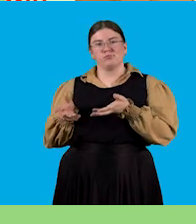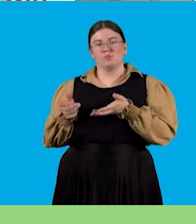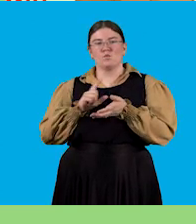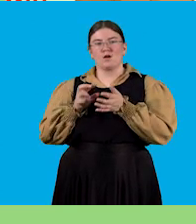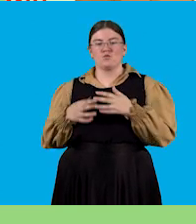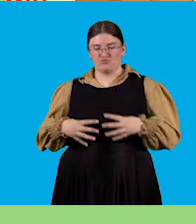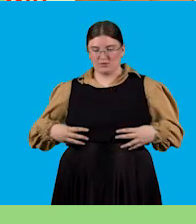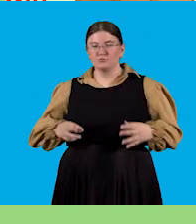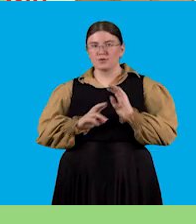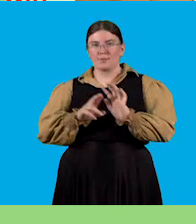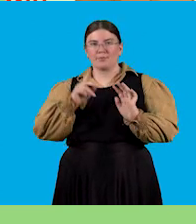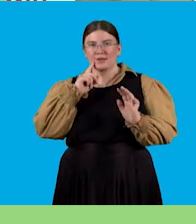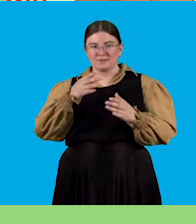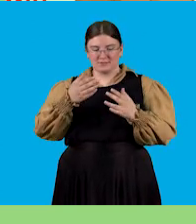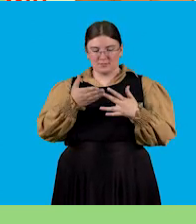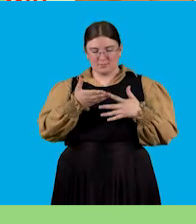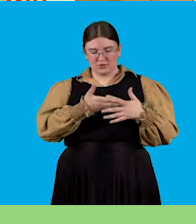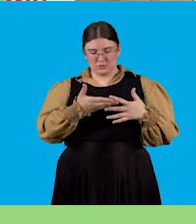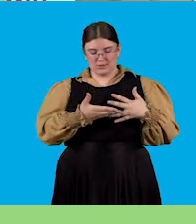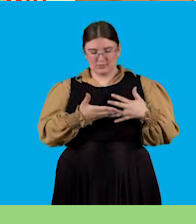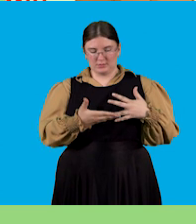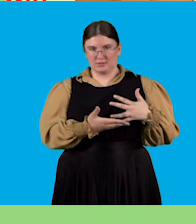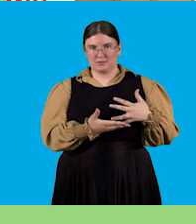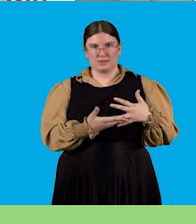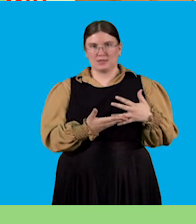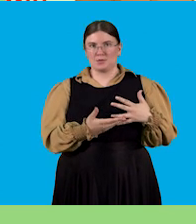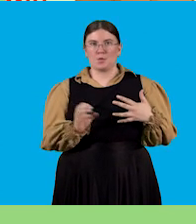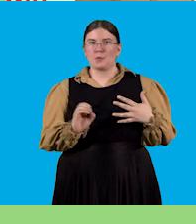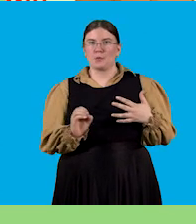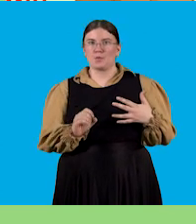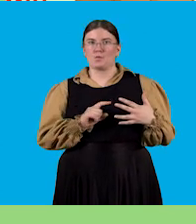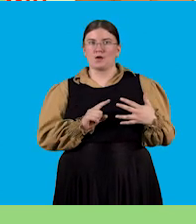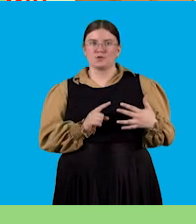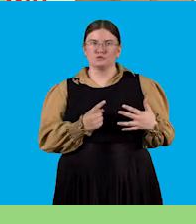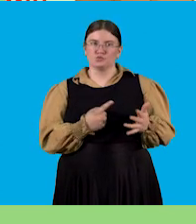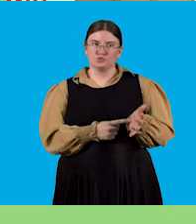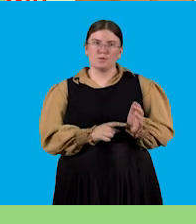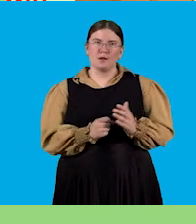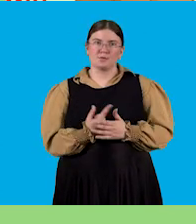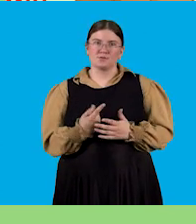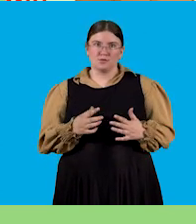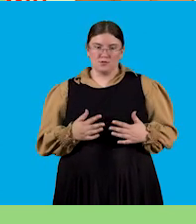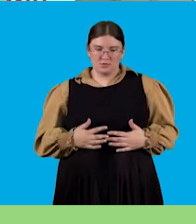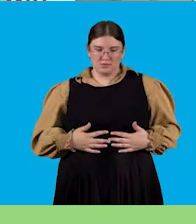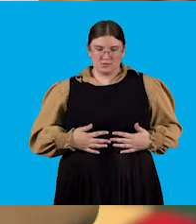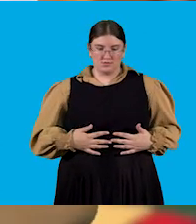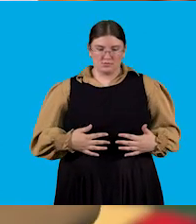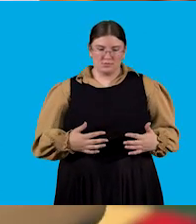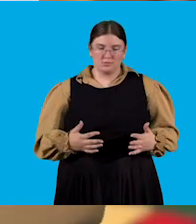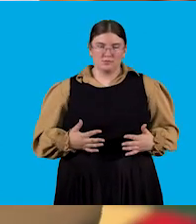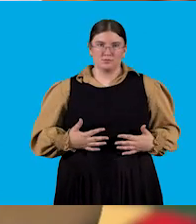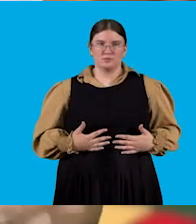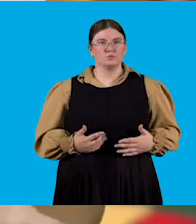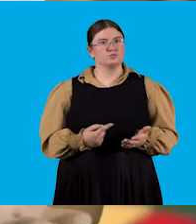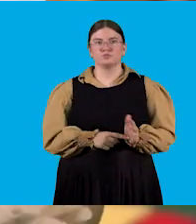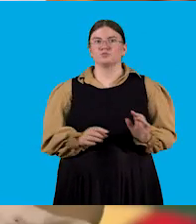side to represent the ribs, but there's nothing in between to show what happens when the ribs contract and